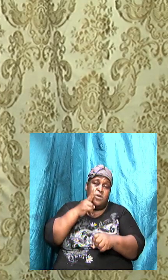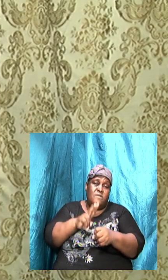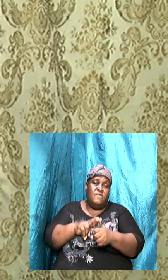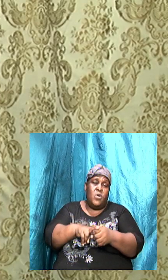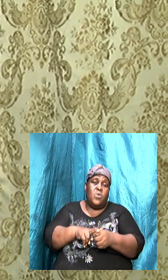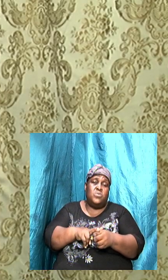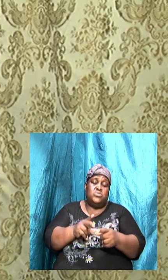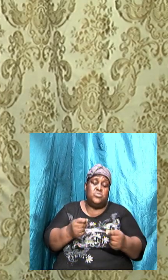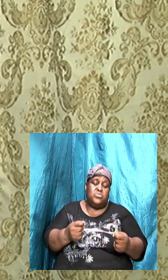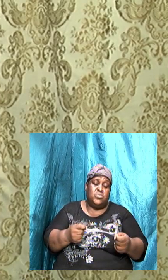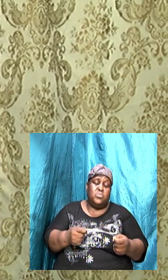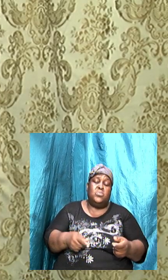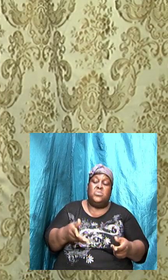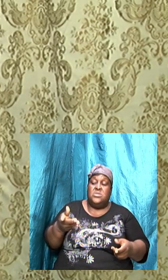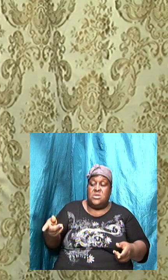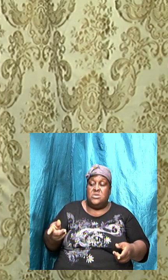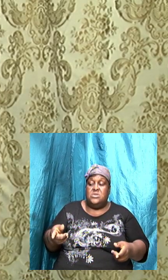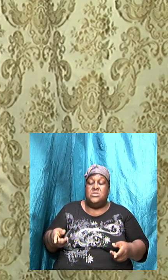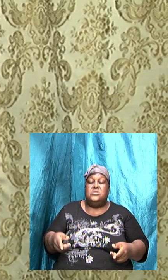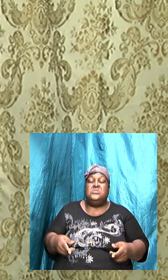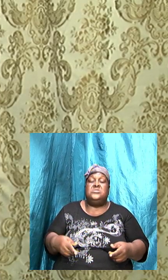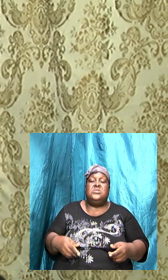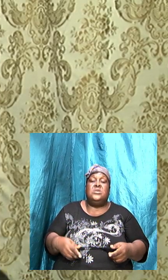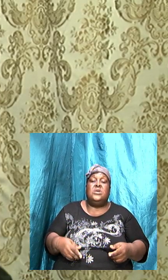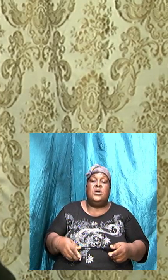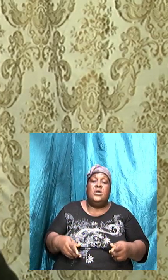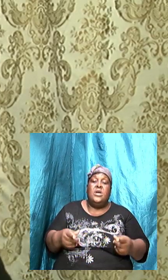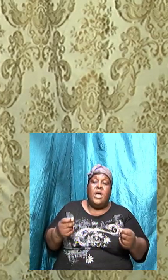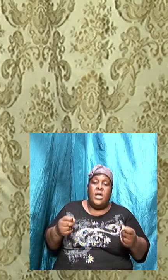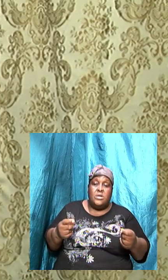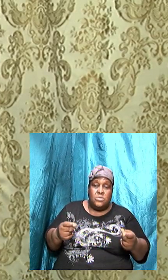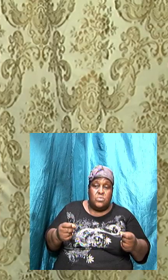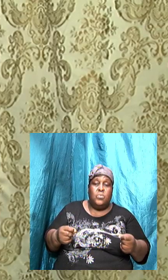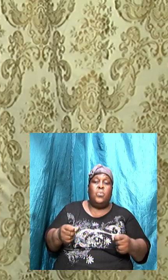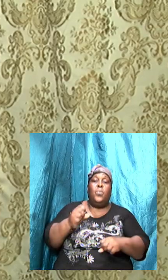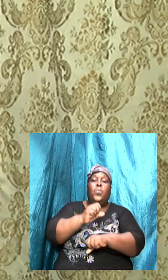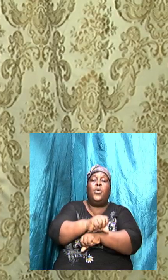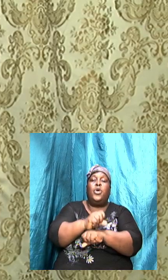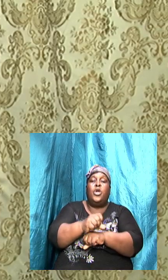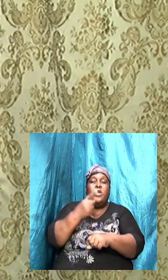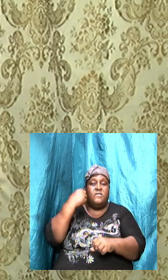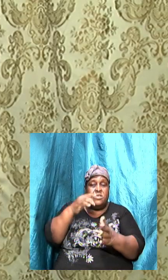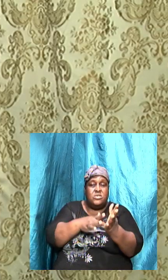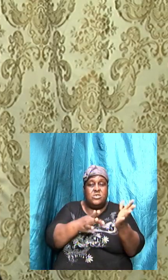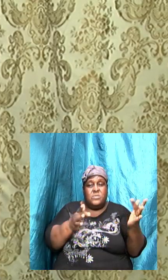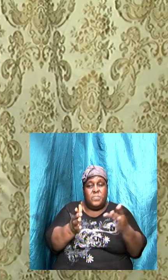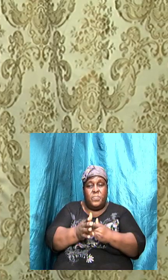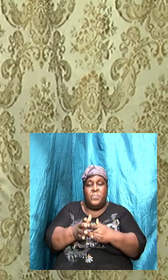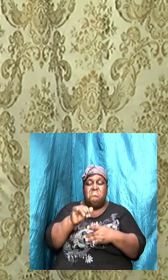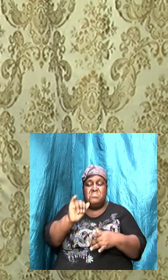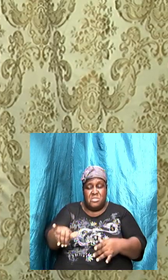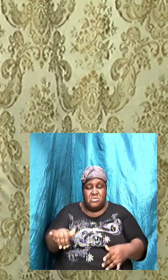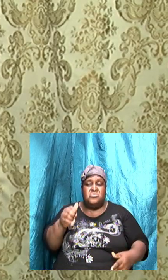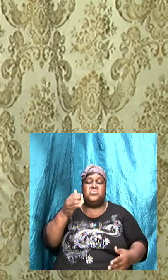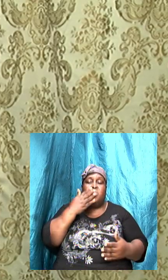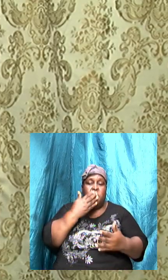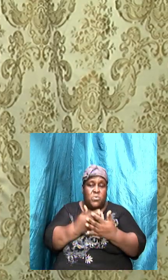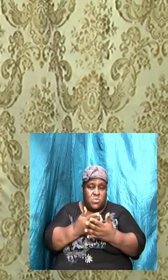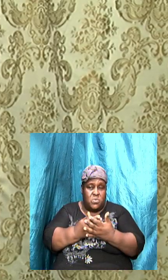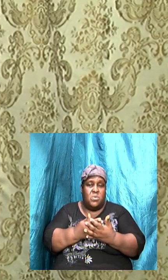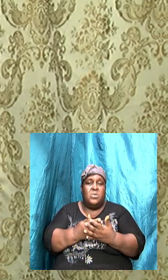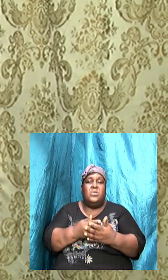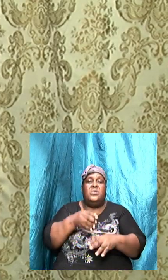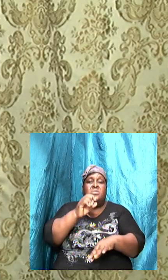to do this and we are going to accomplish for him and we are going to achieve for him. And that is good. The church